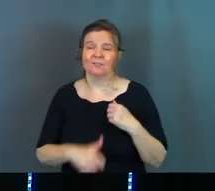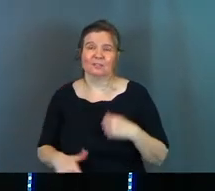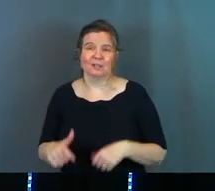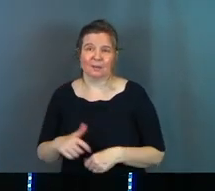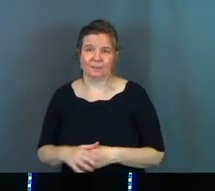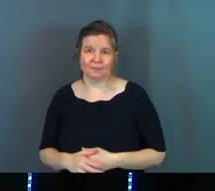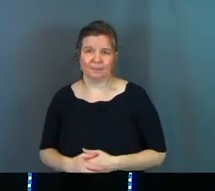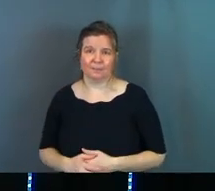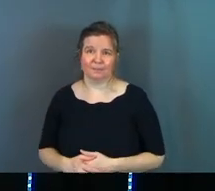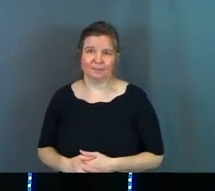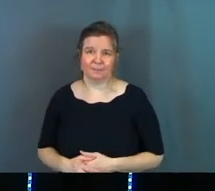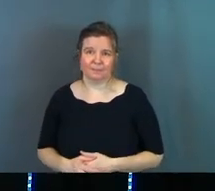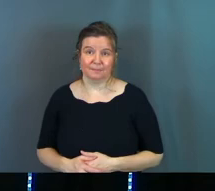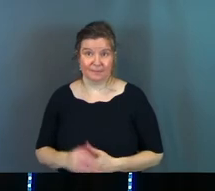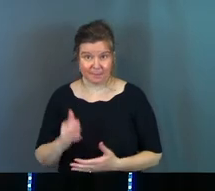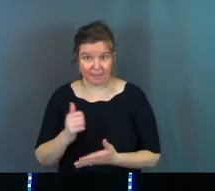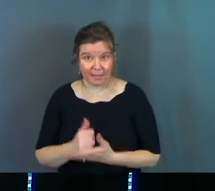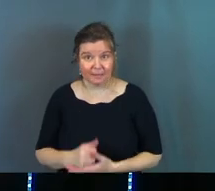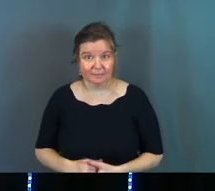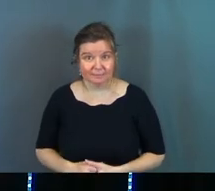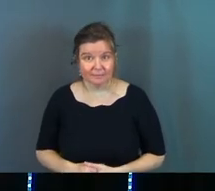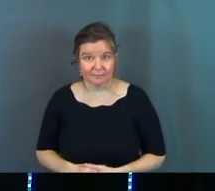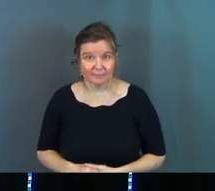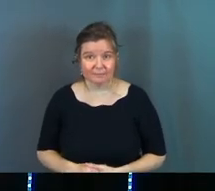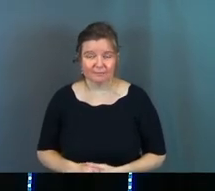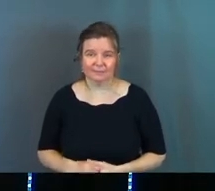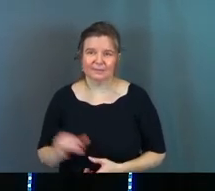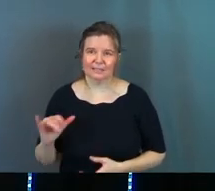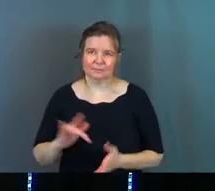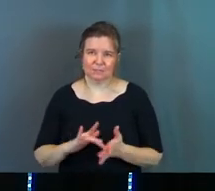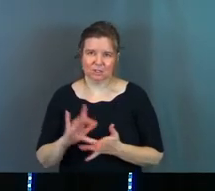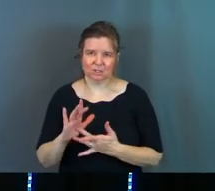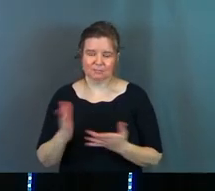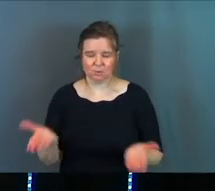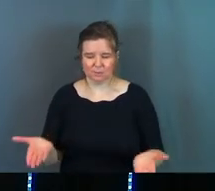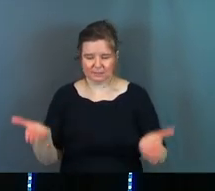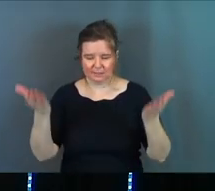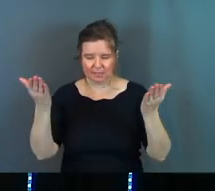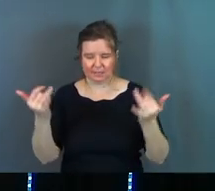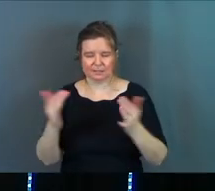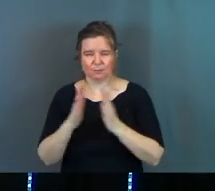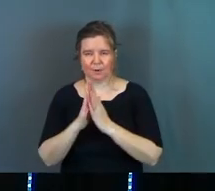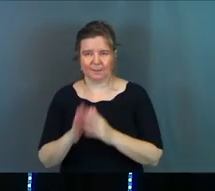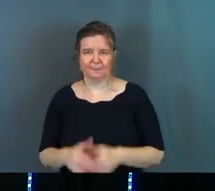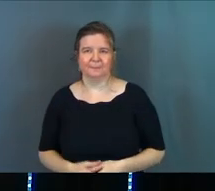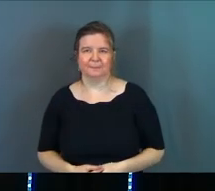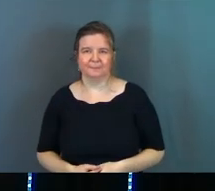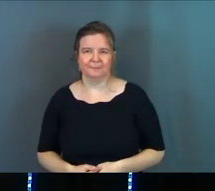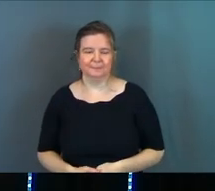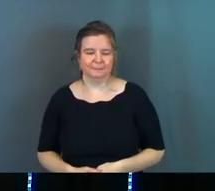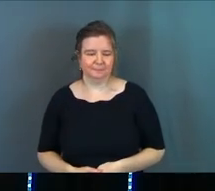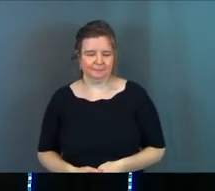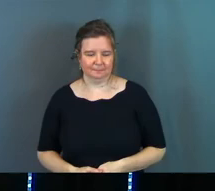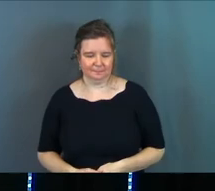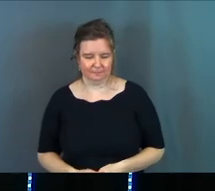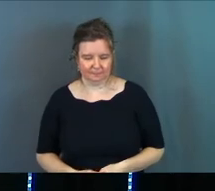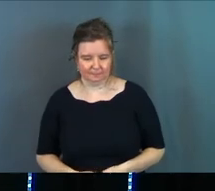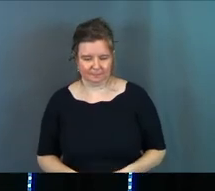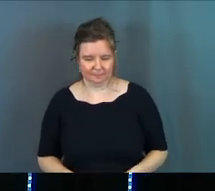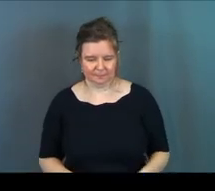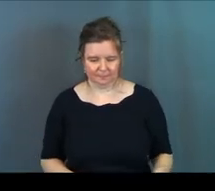time. Amen. Let's be like Jesus. Would you guys stand right now? Let's pray.